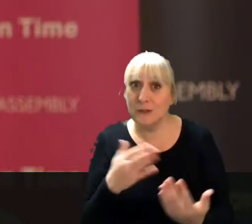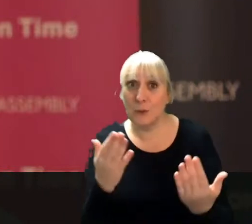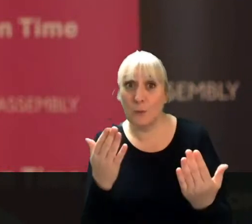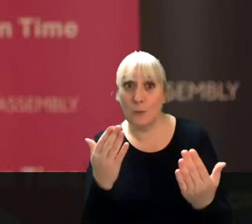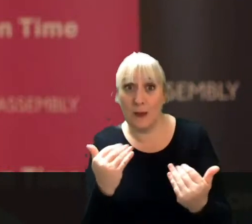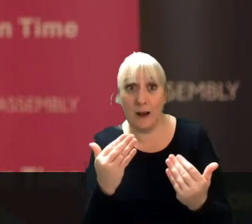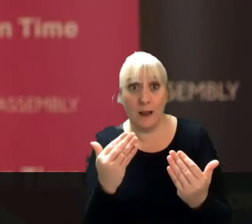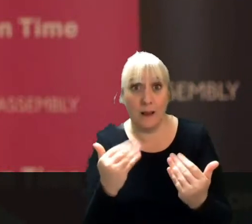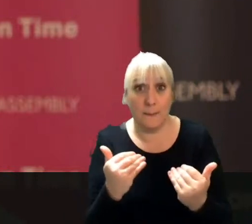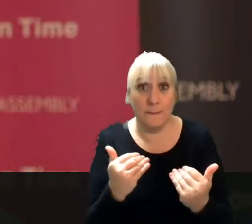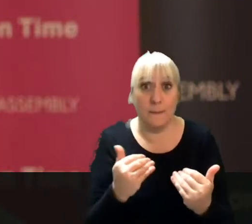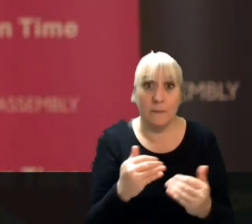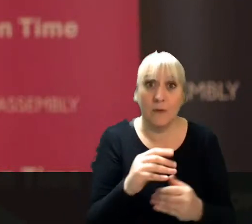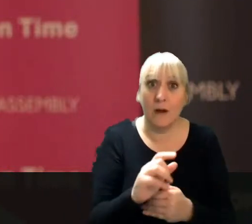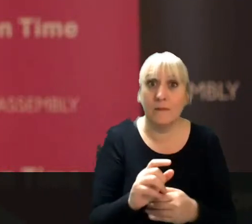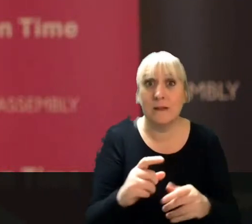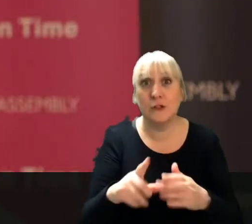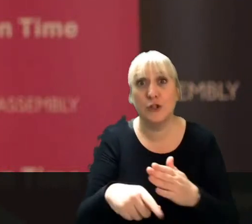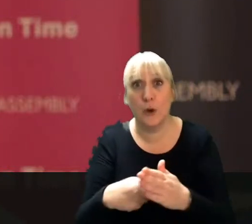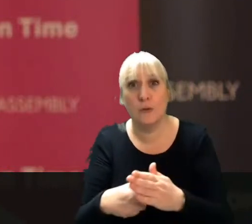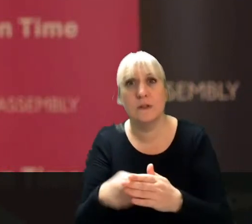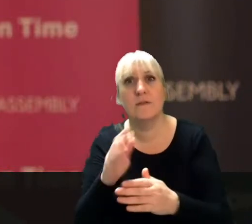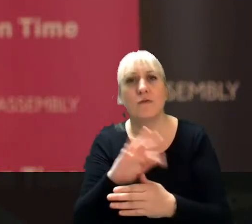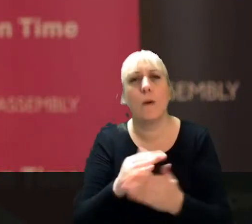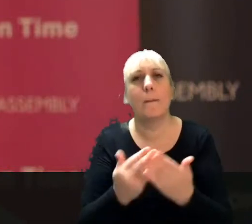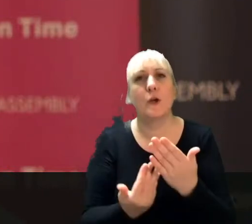Jones from London Borough of Newham.